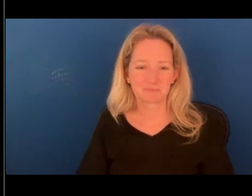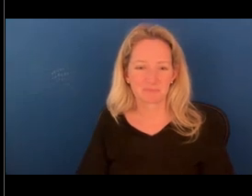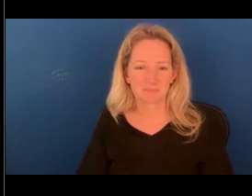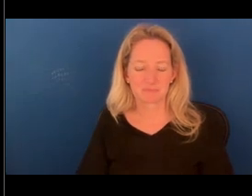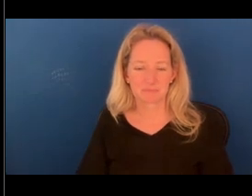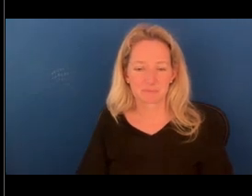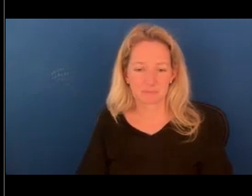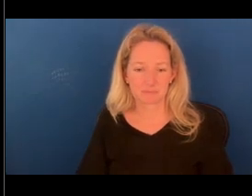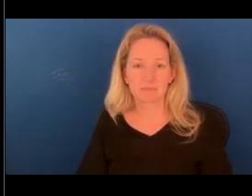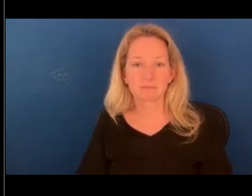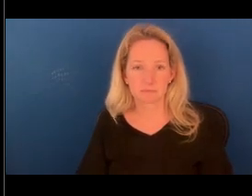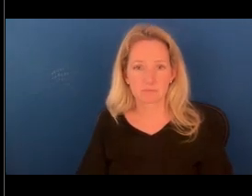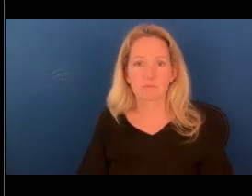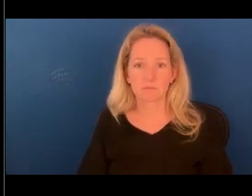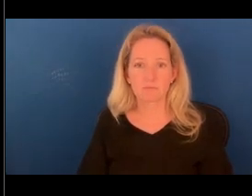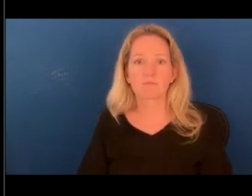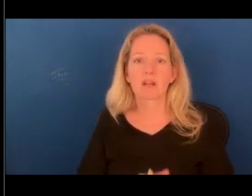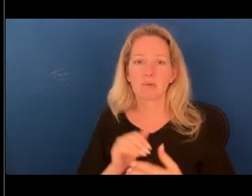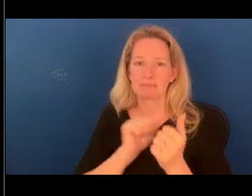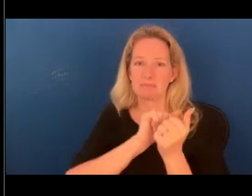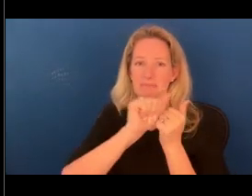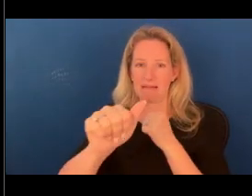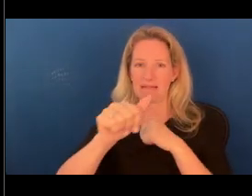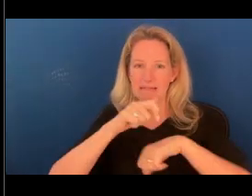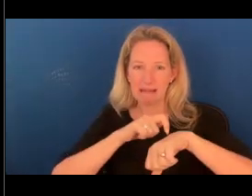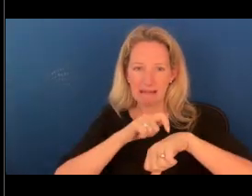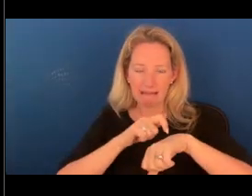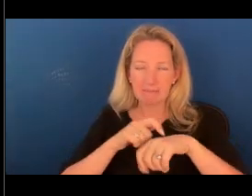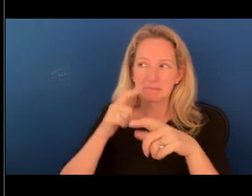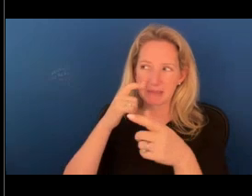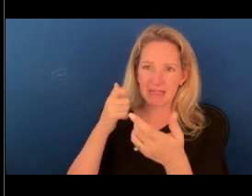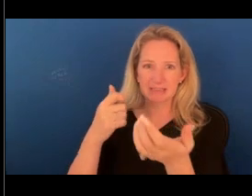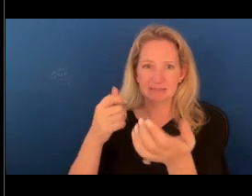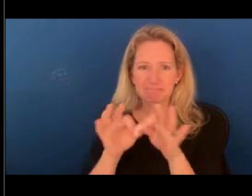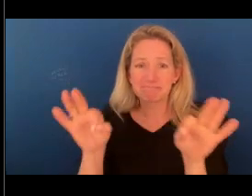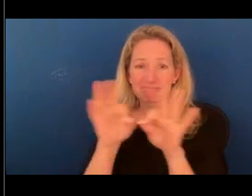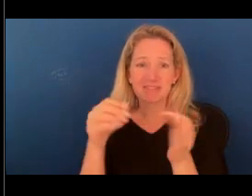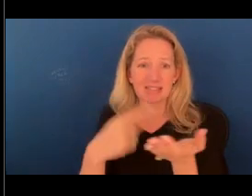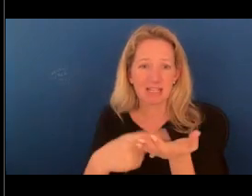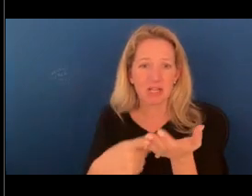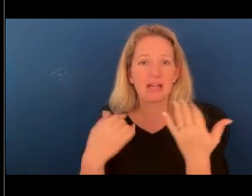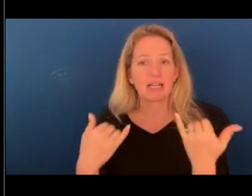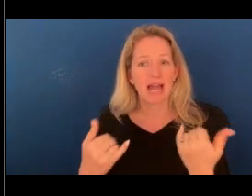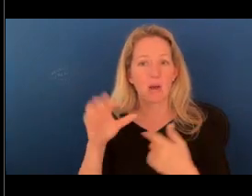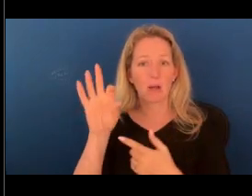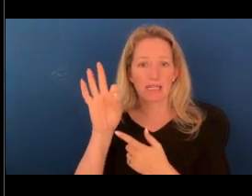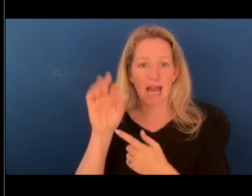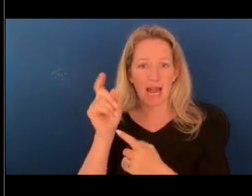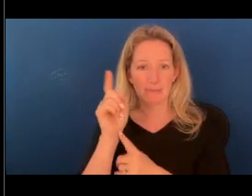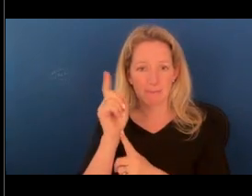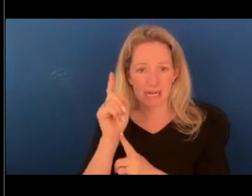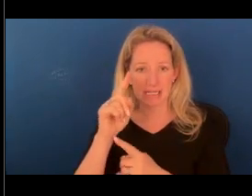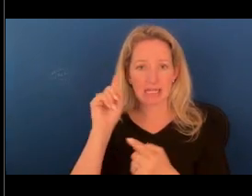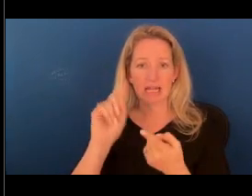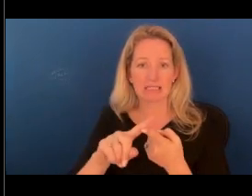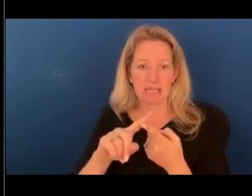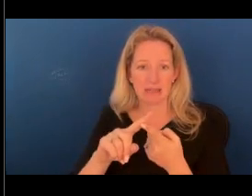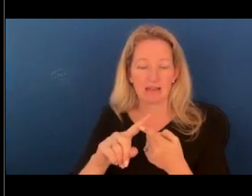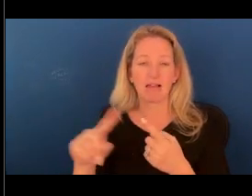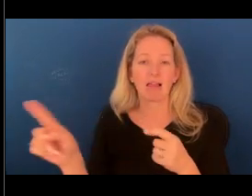So we went a little bit over because that was such a riveting discussion. So we have 9 minutes until our